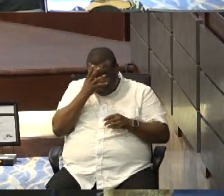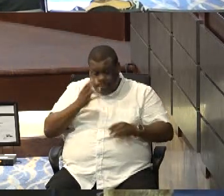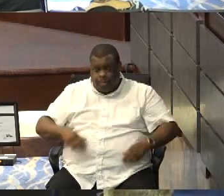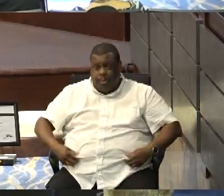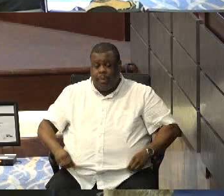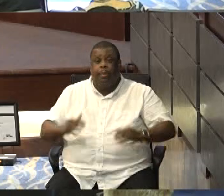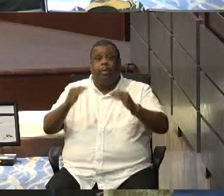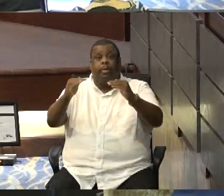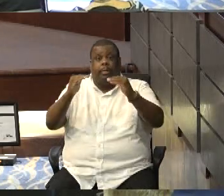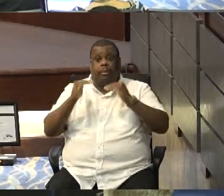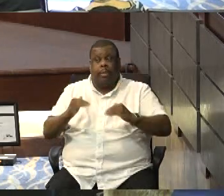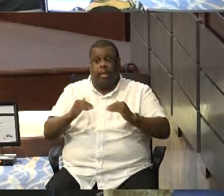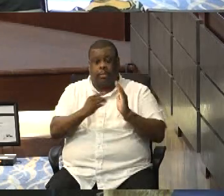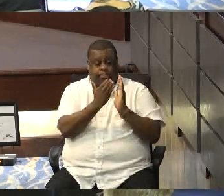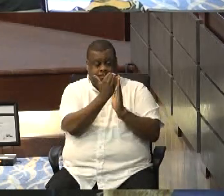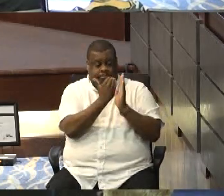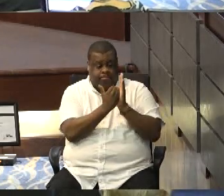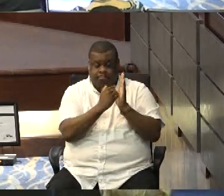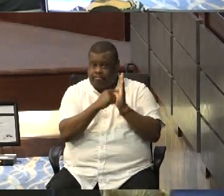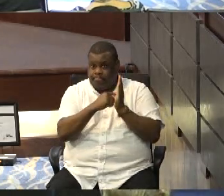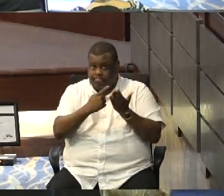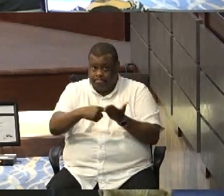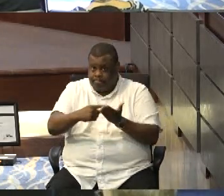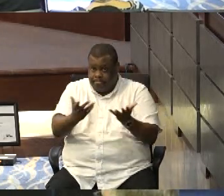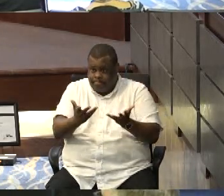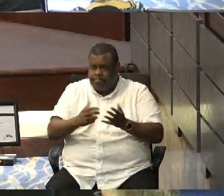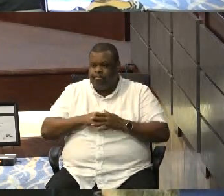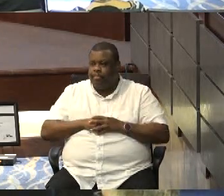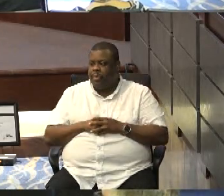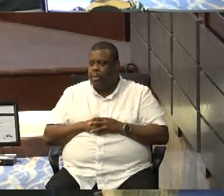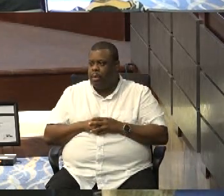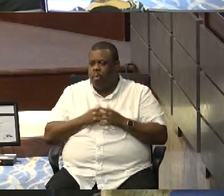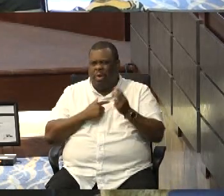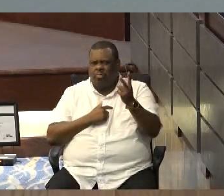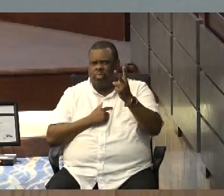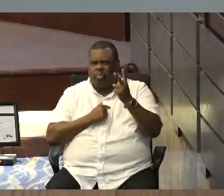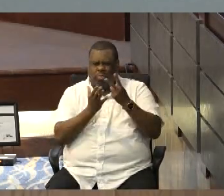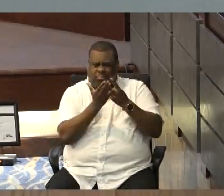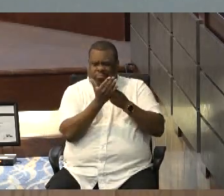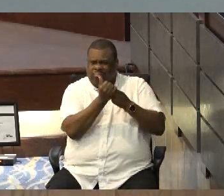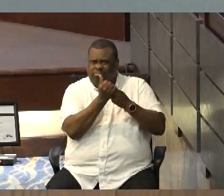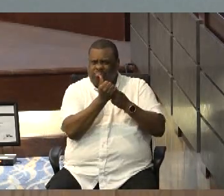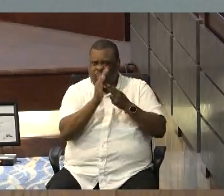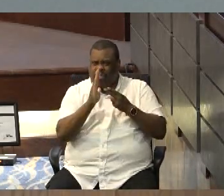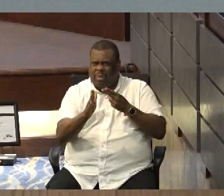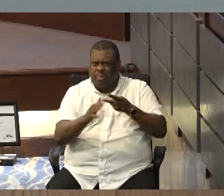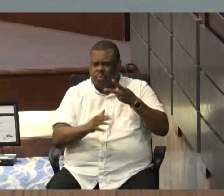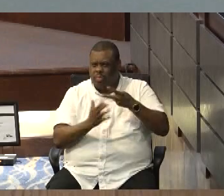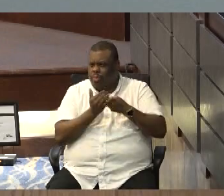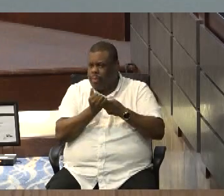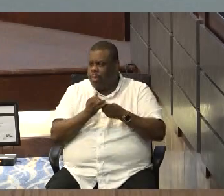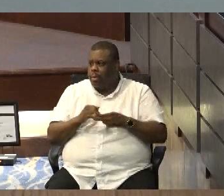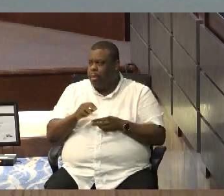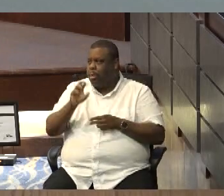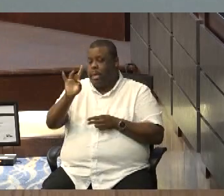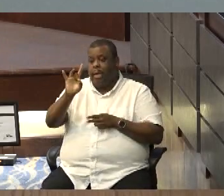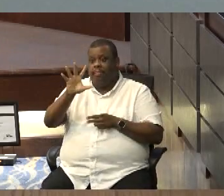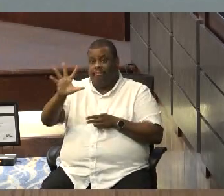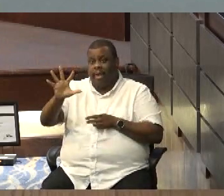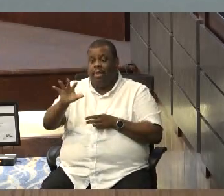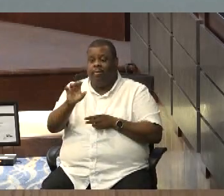Our next work session, I'm going to call actually the next two together, and that's work session 8:55